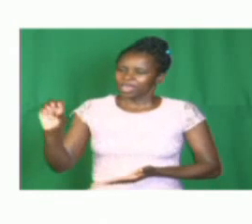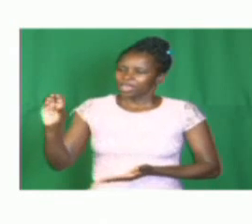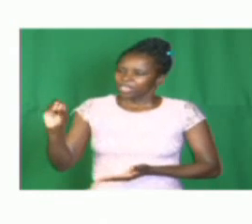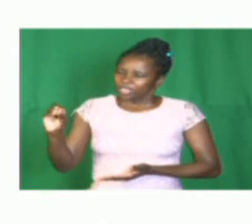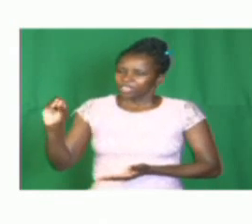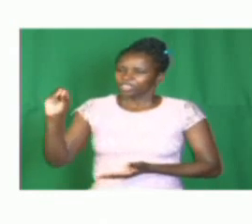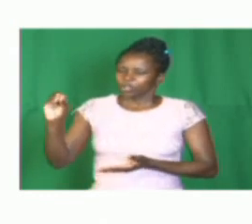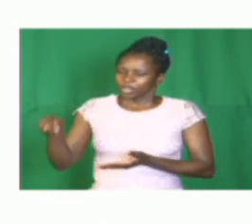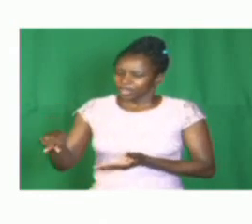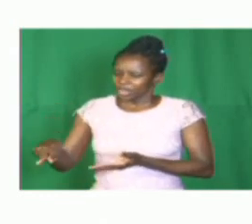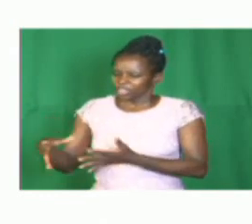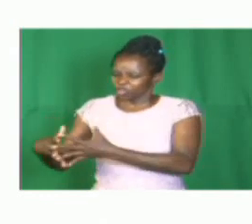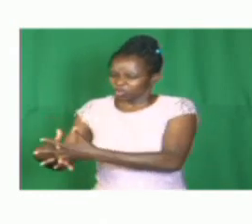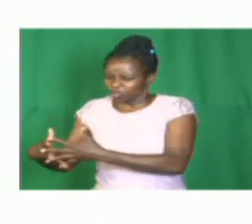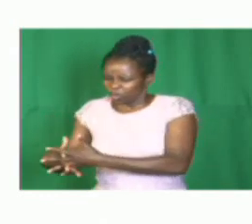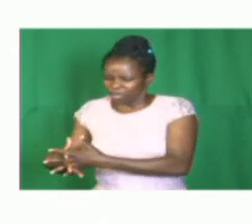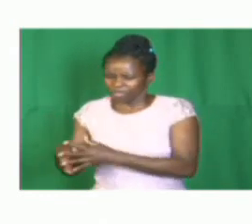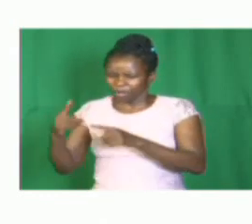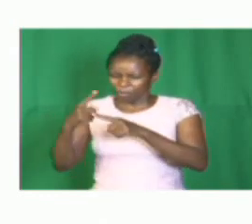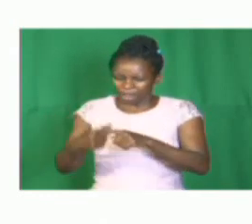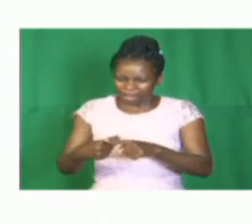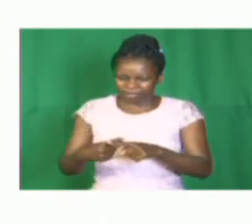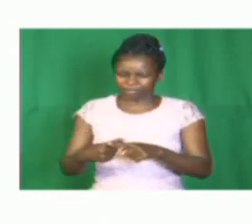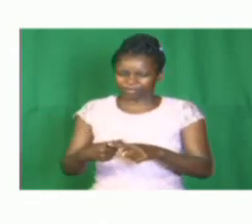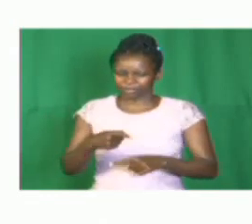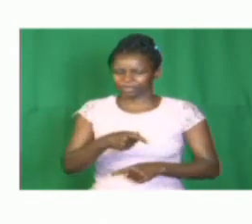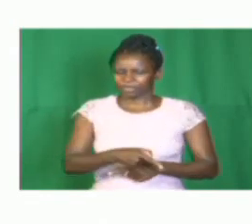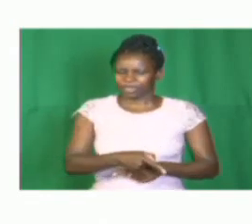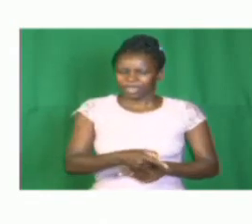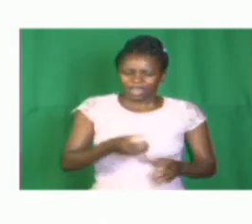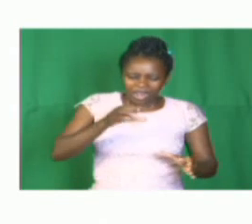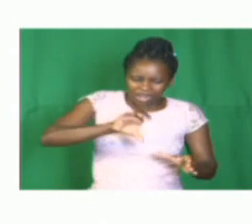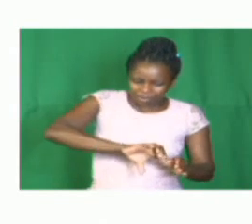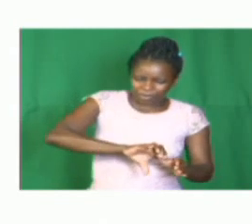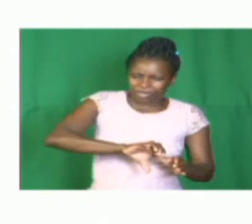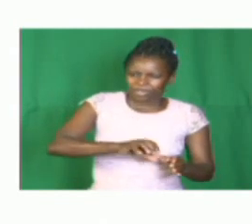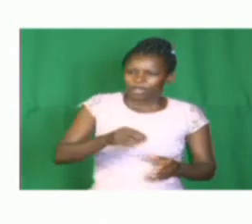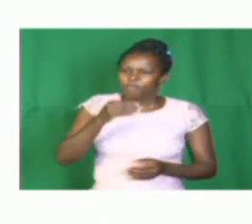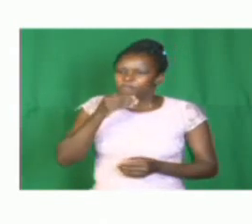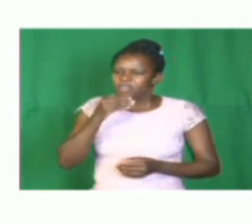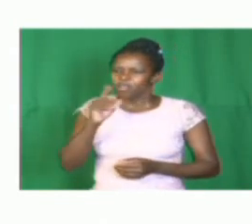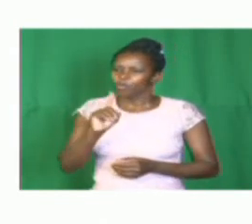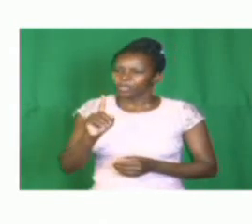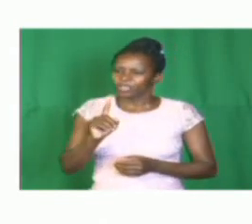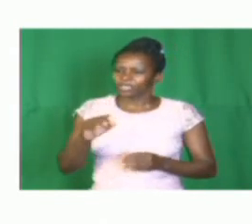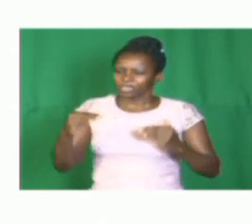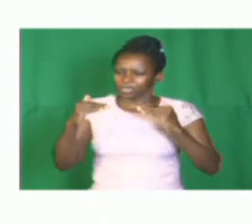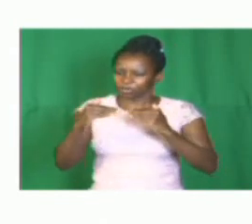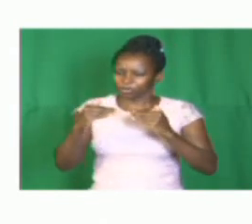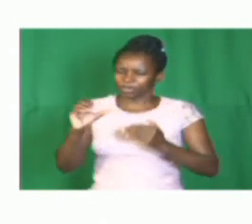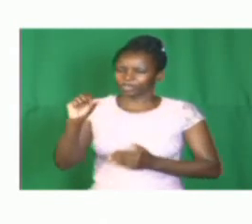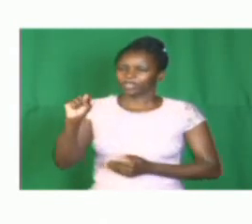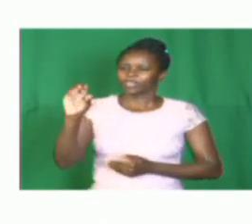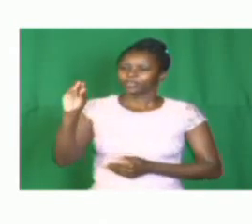a solvent, we get the solution, which means, in short, a solution, yes, we have said that